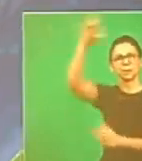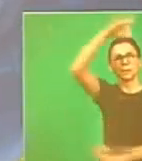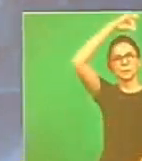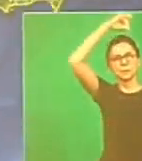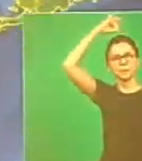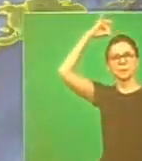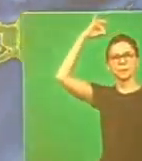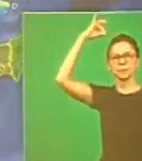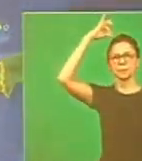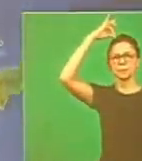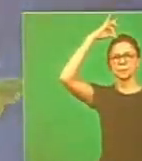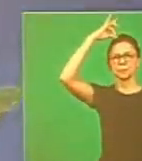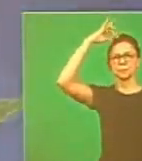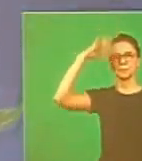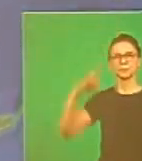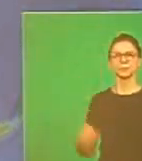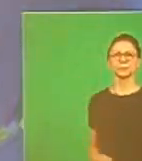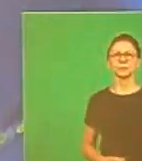same Spirit.